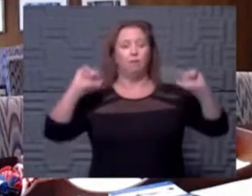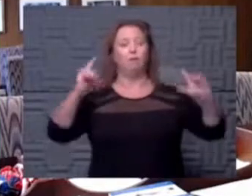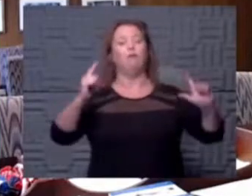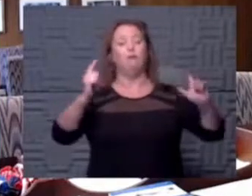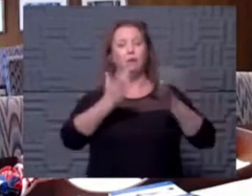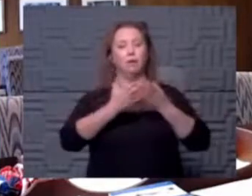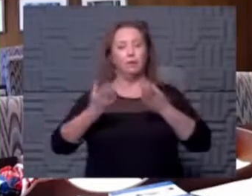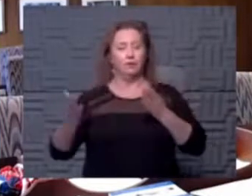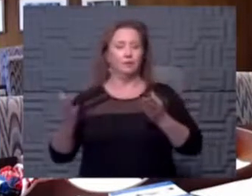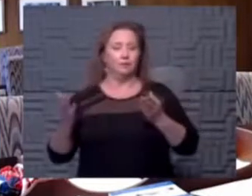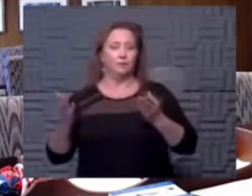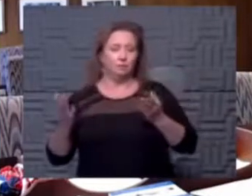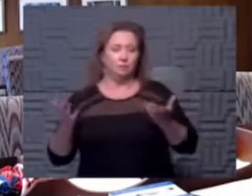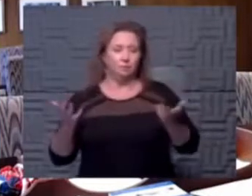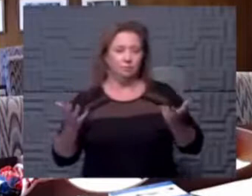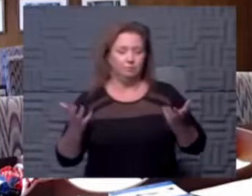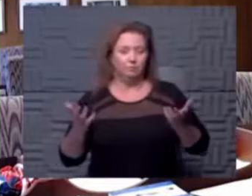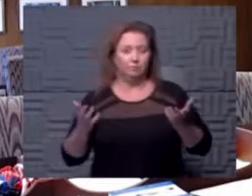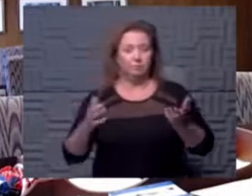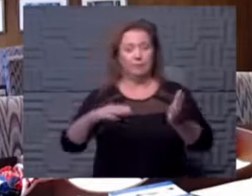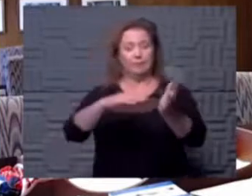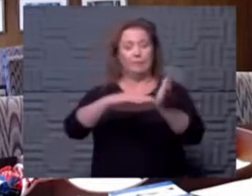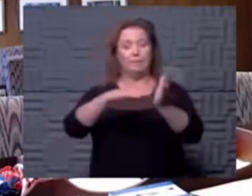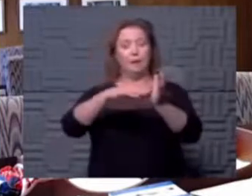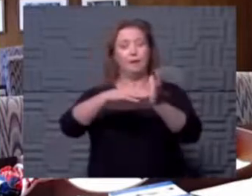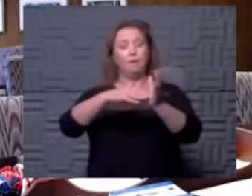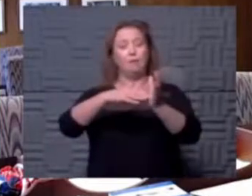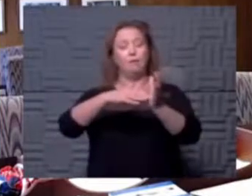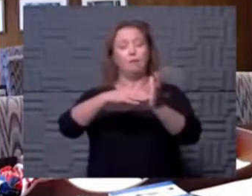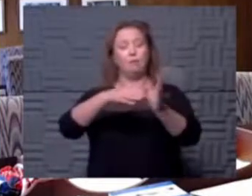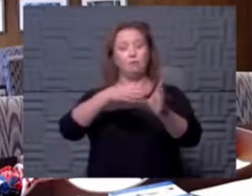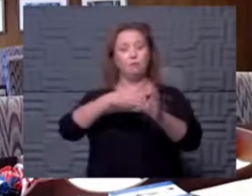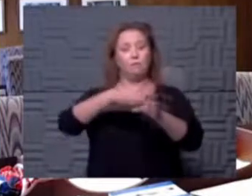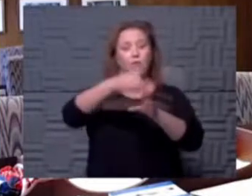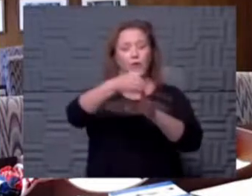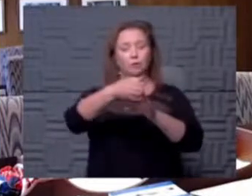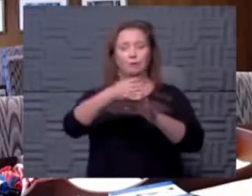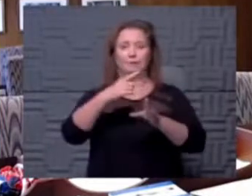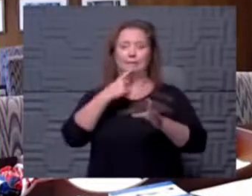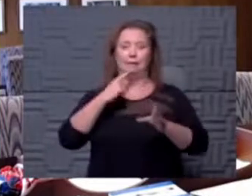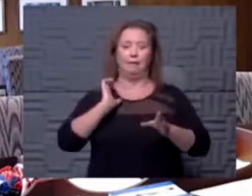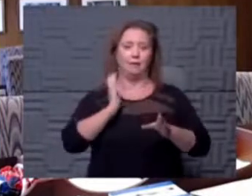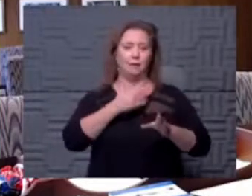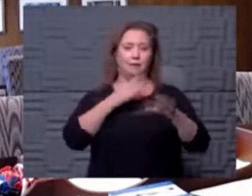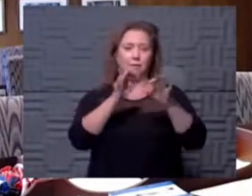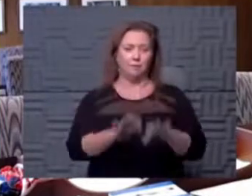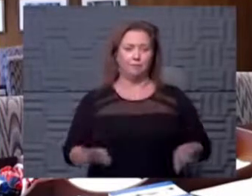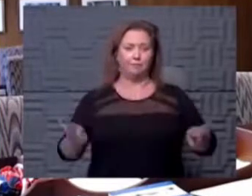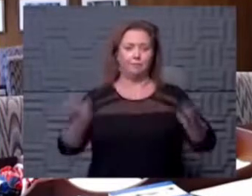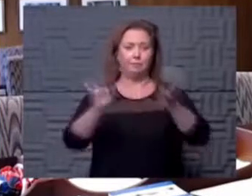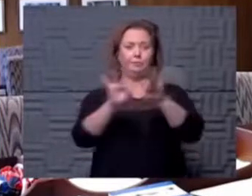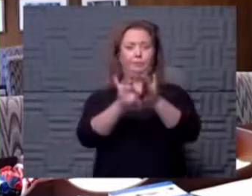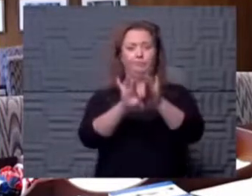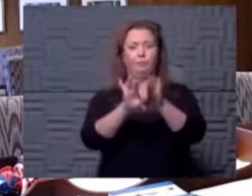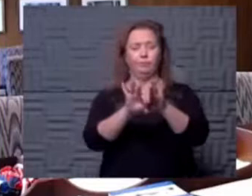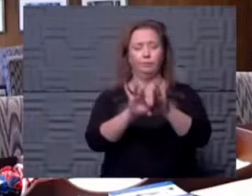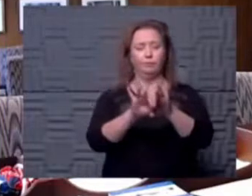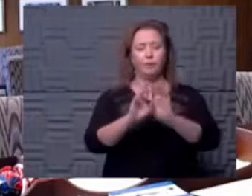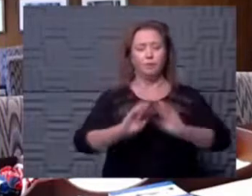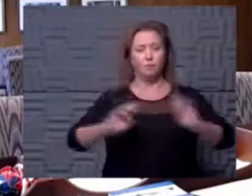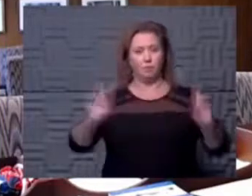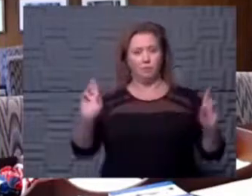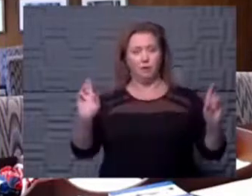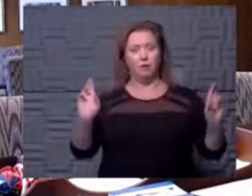that that the medical professionals tell us are really critical. We're